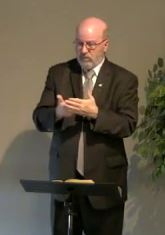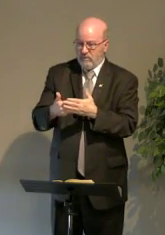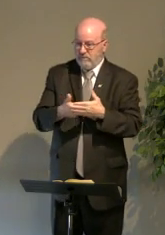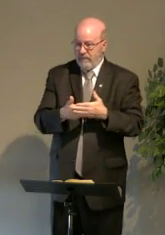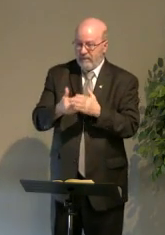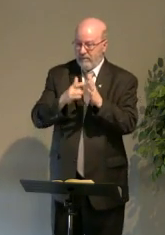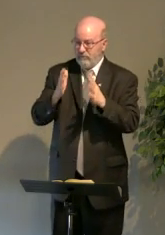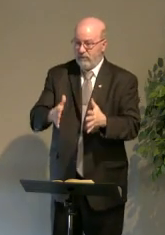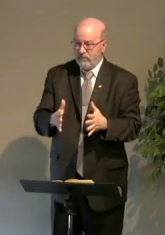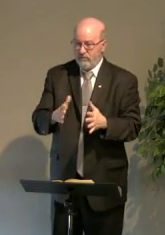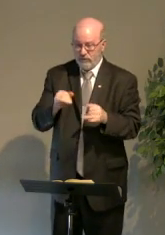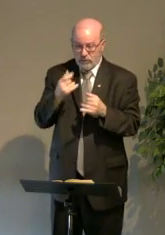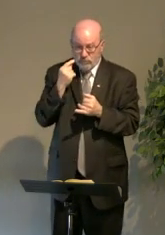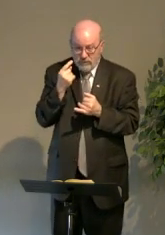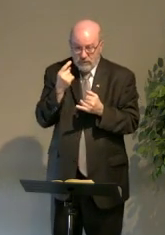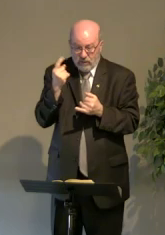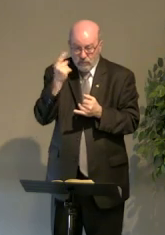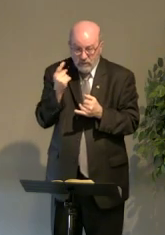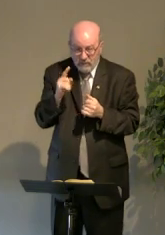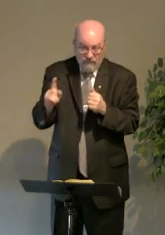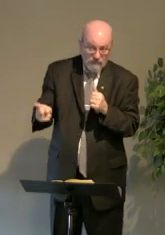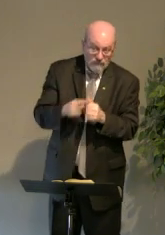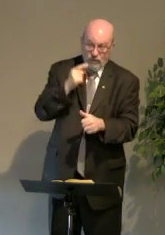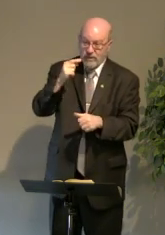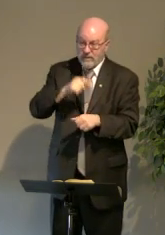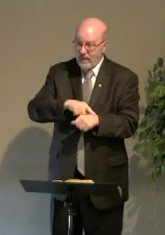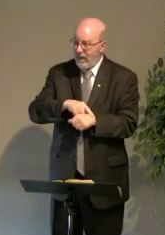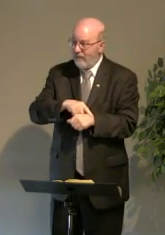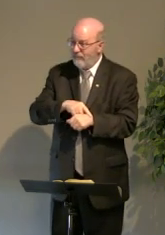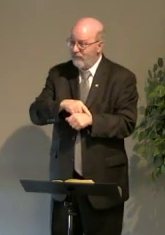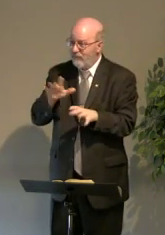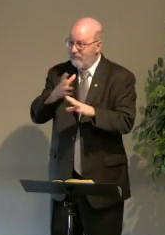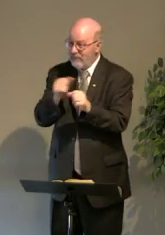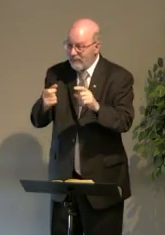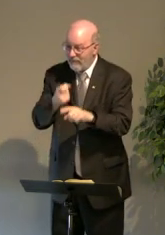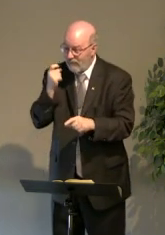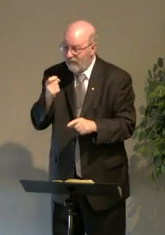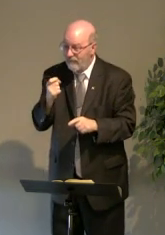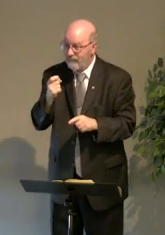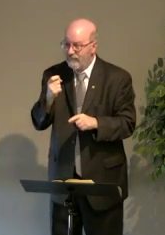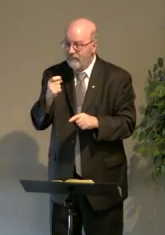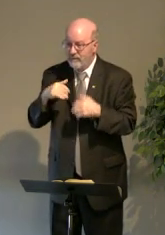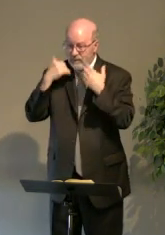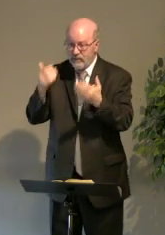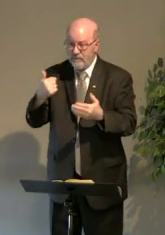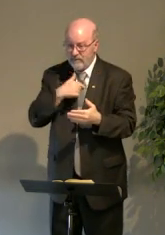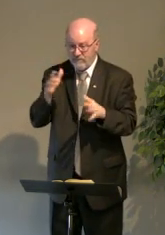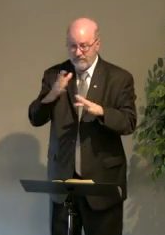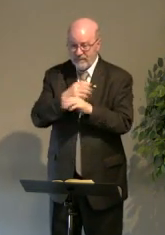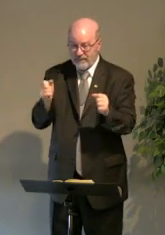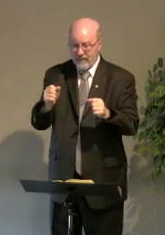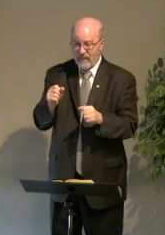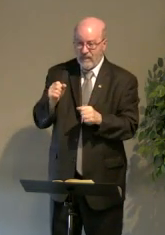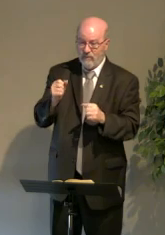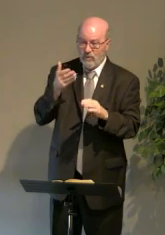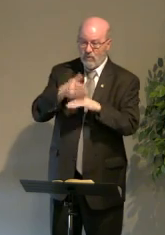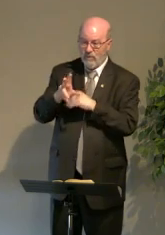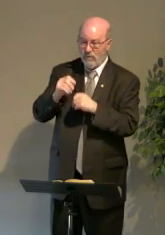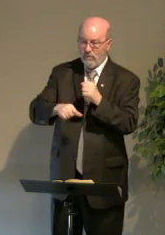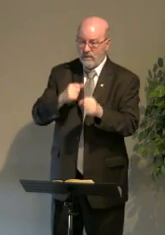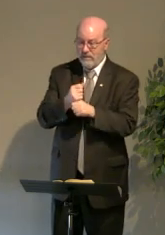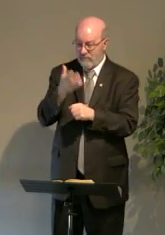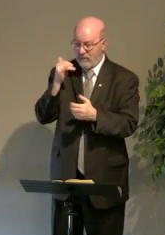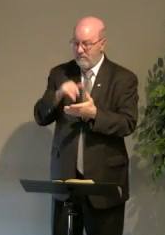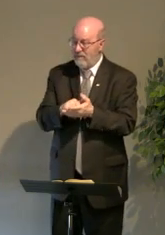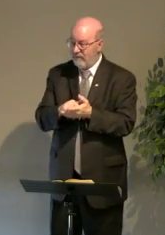Christian who just realized for the first time what they've been saved from. Shame on us who've been saved for 30 plus years that often